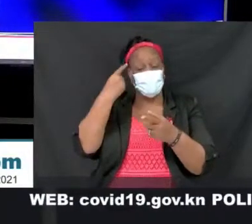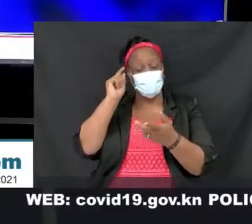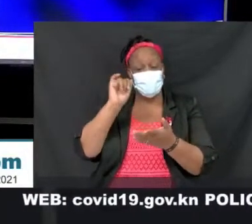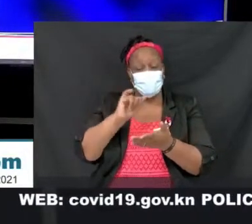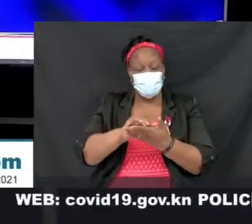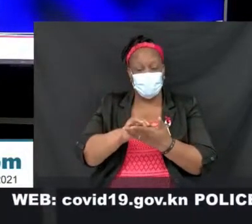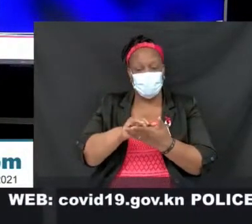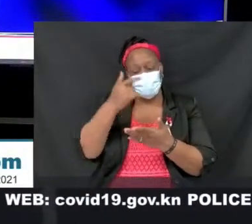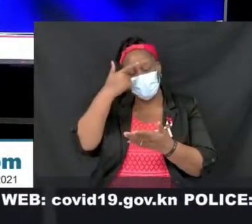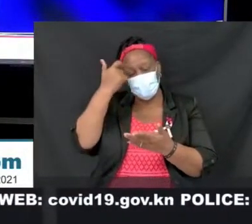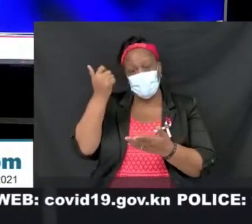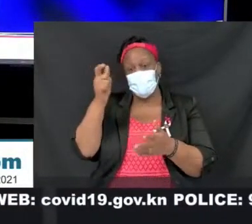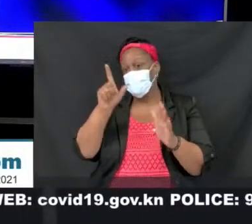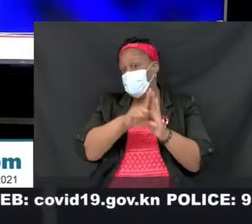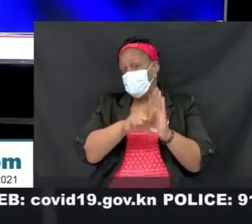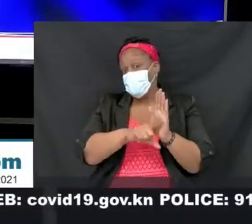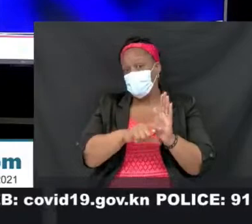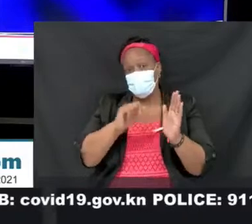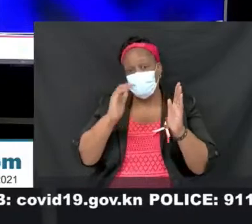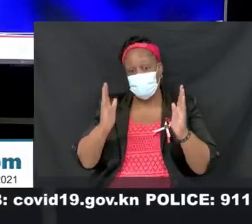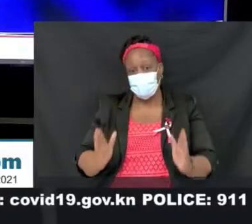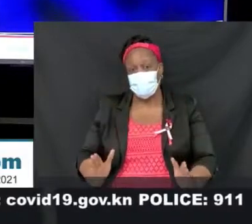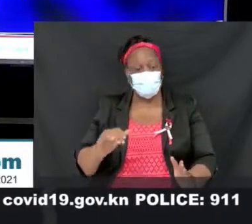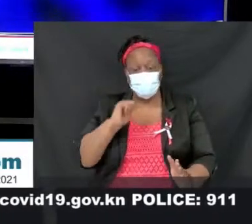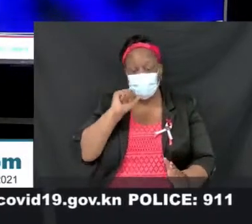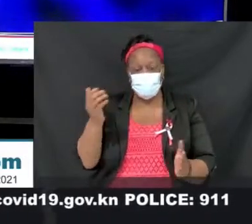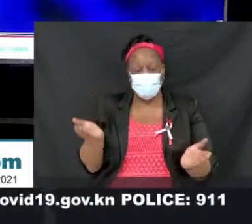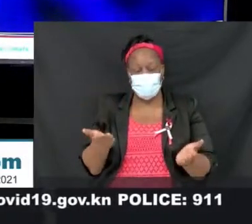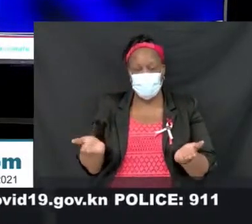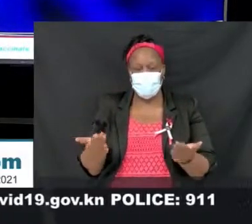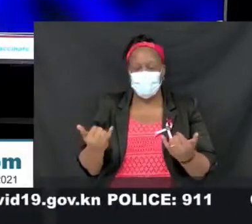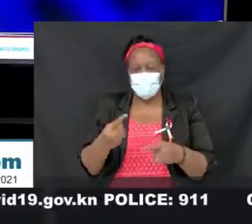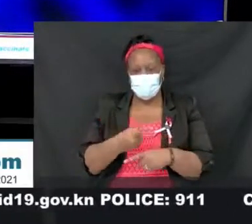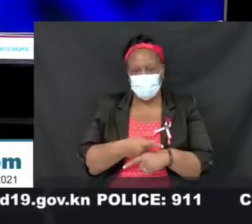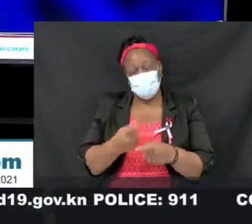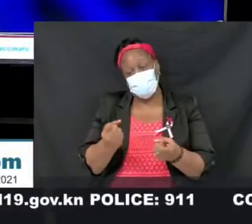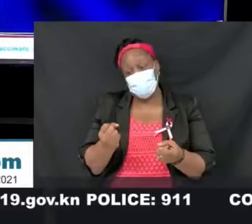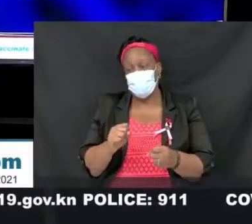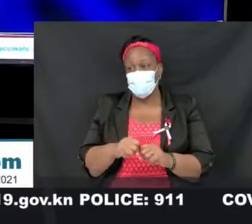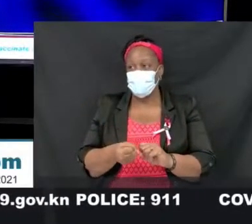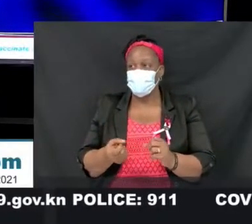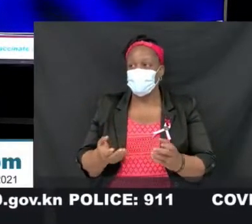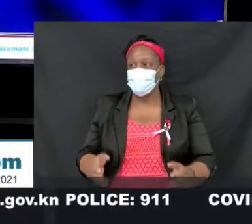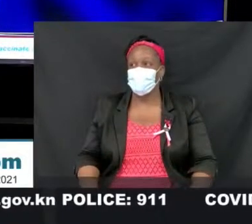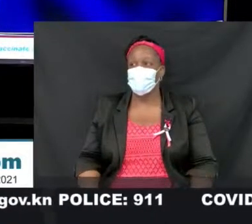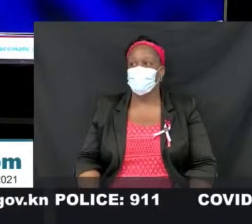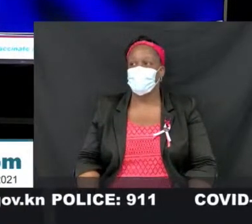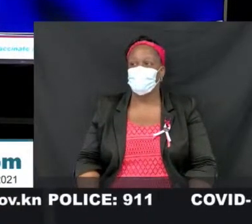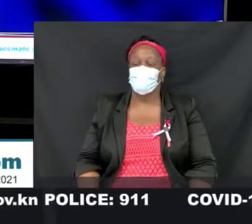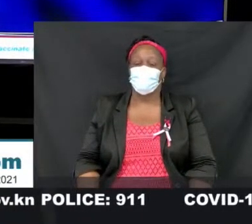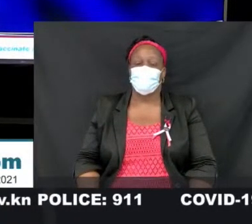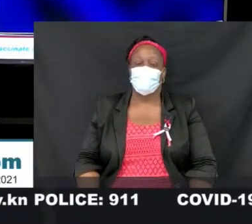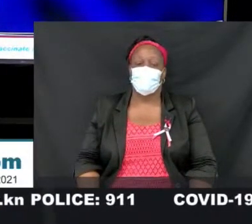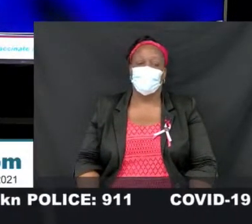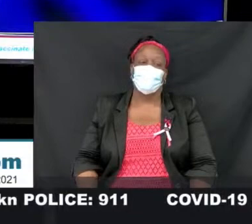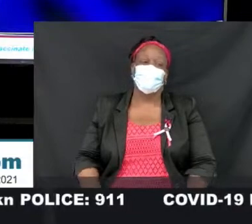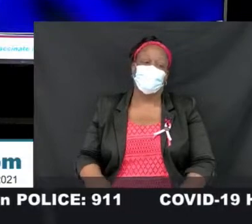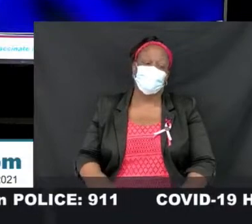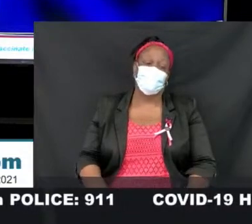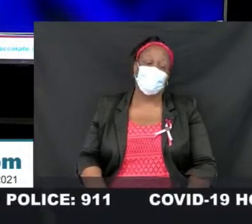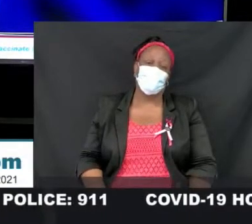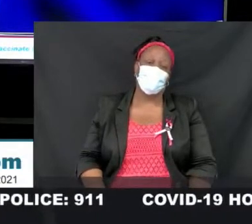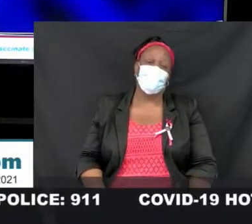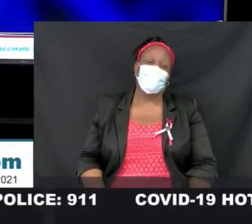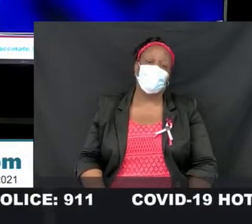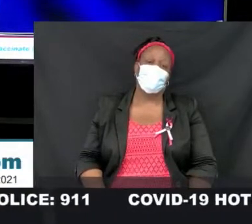though, that we have told you that the vaccine offers you the best protection against severe disease, hospitalization, and